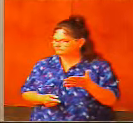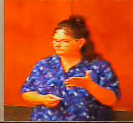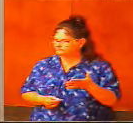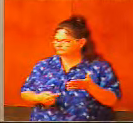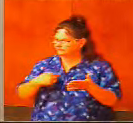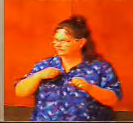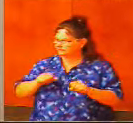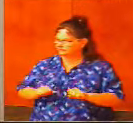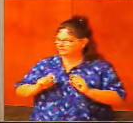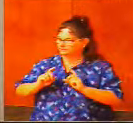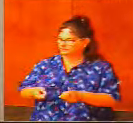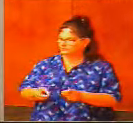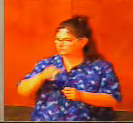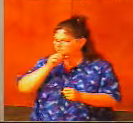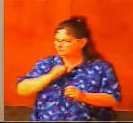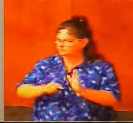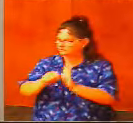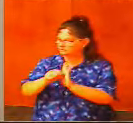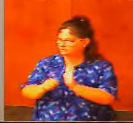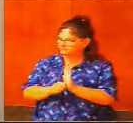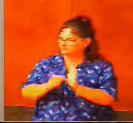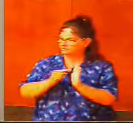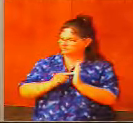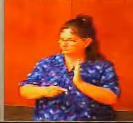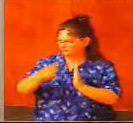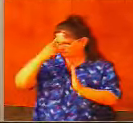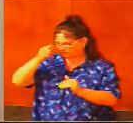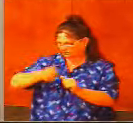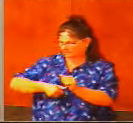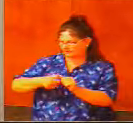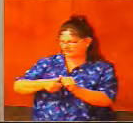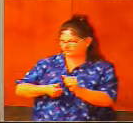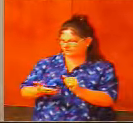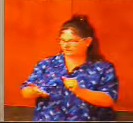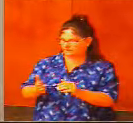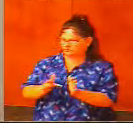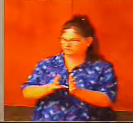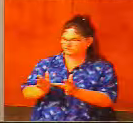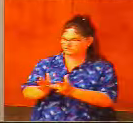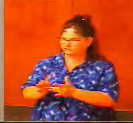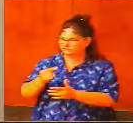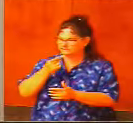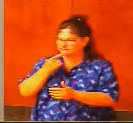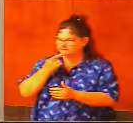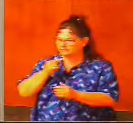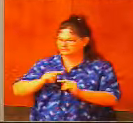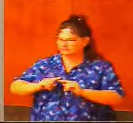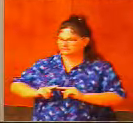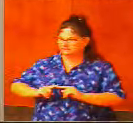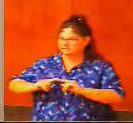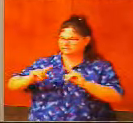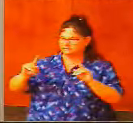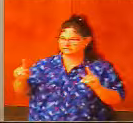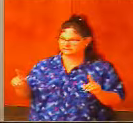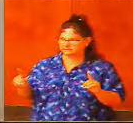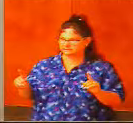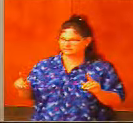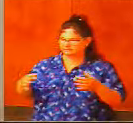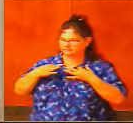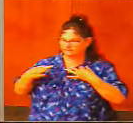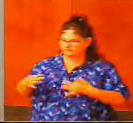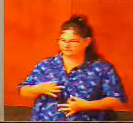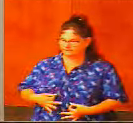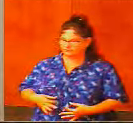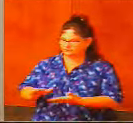I can give you an Old Testament passage for every item that Jesus mentions except lepers are cleansed.